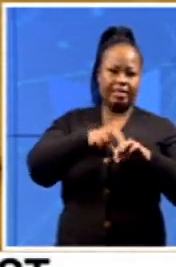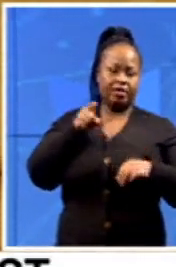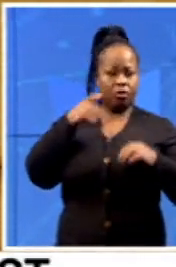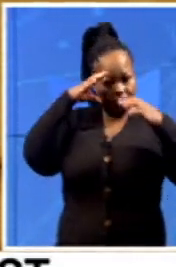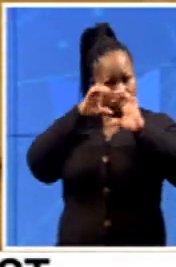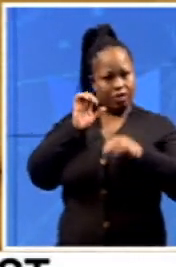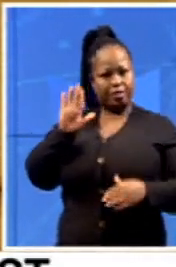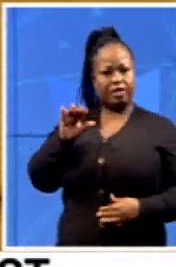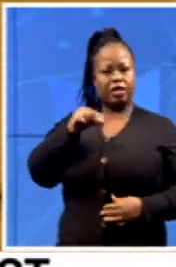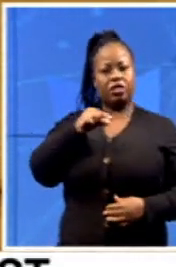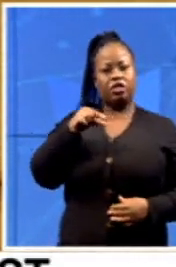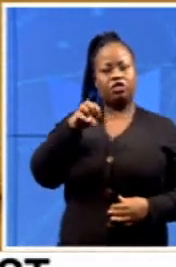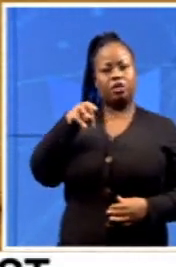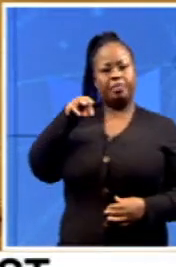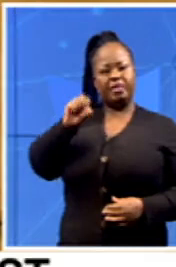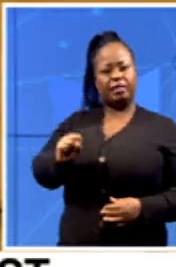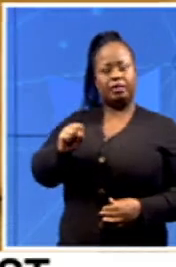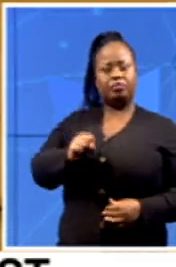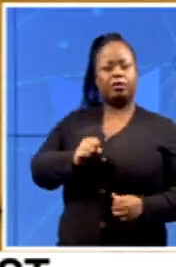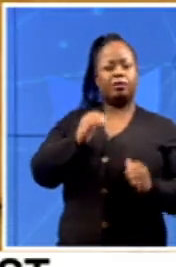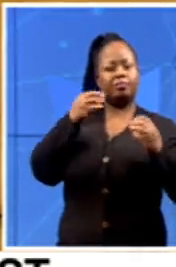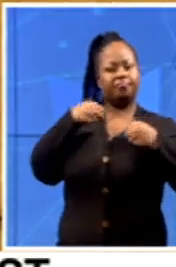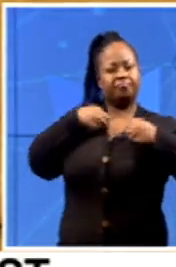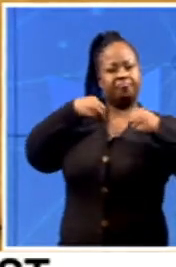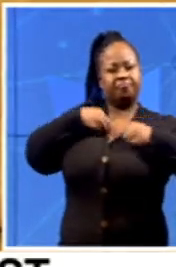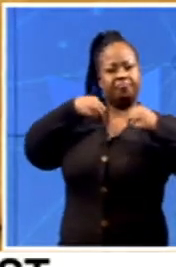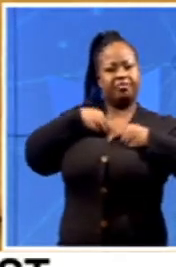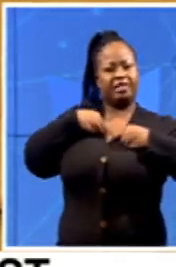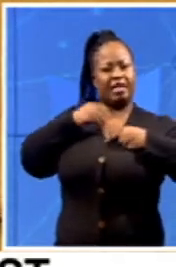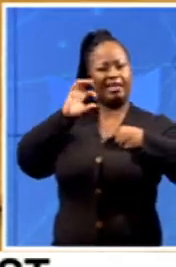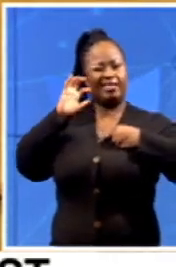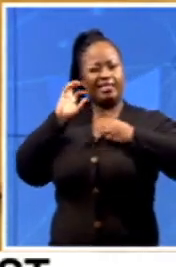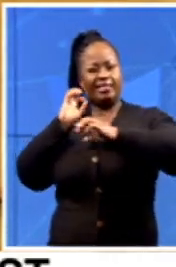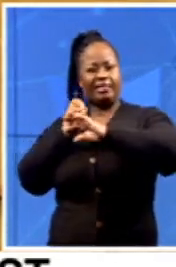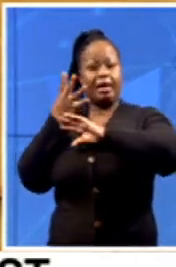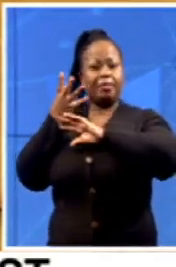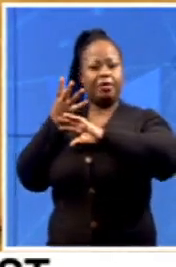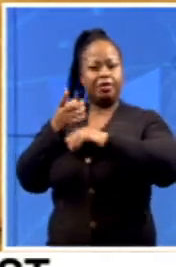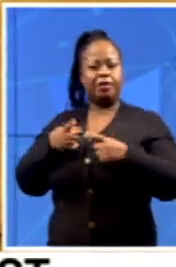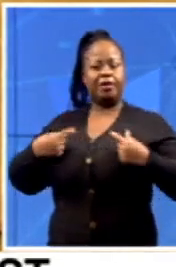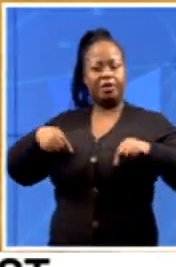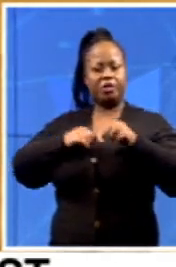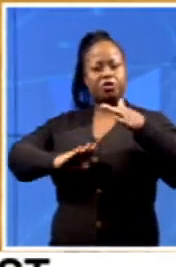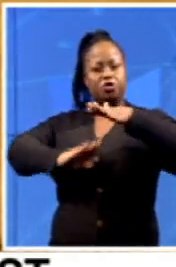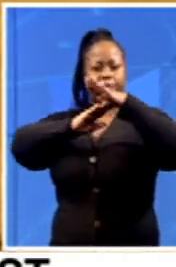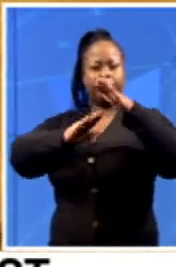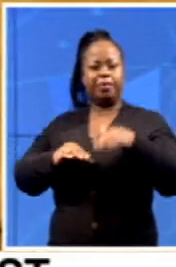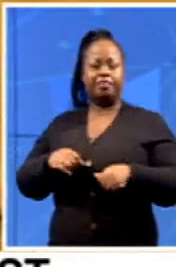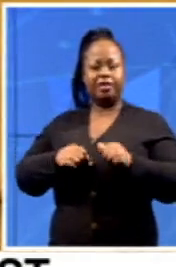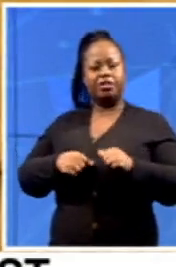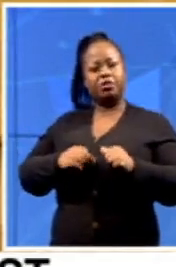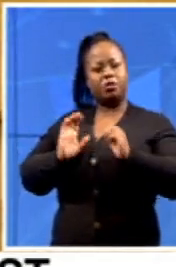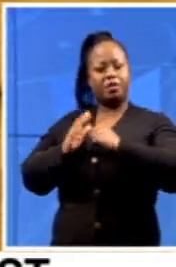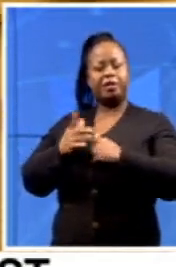focus on they are gems. Yeah, they are the great. They are the diamond of us here in South Africa.